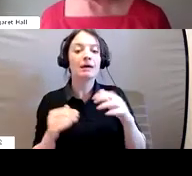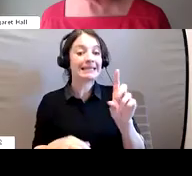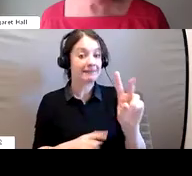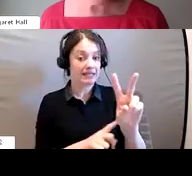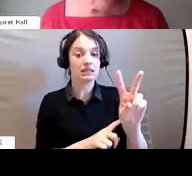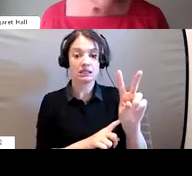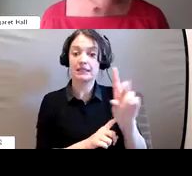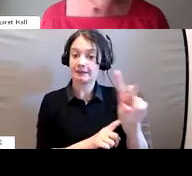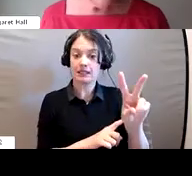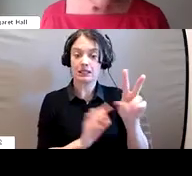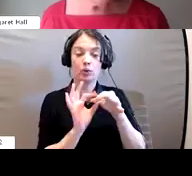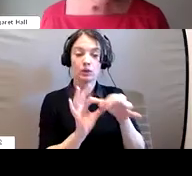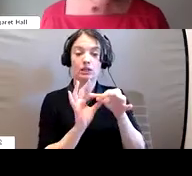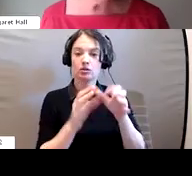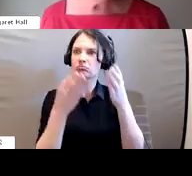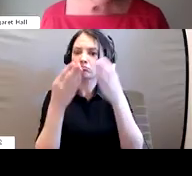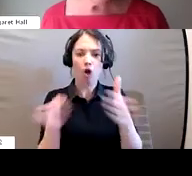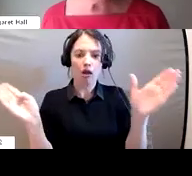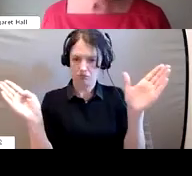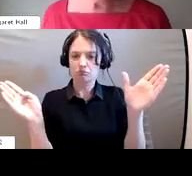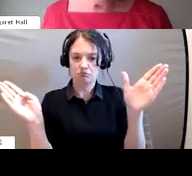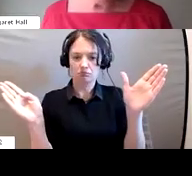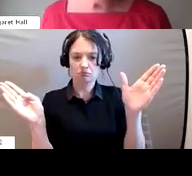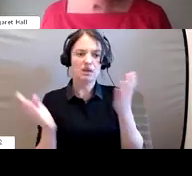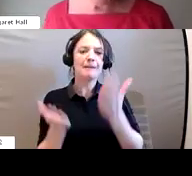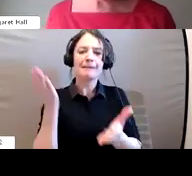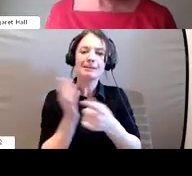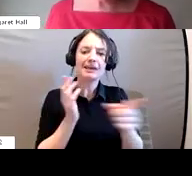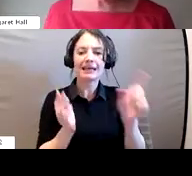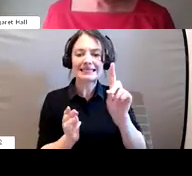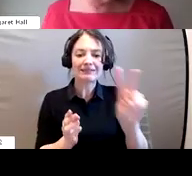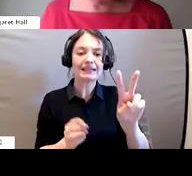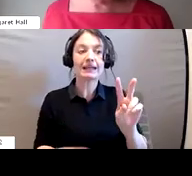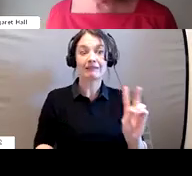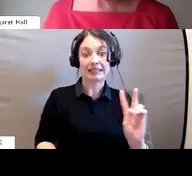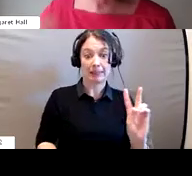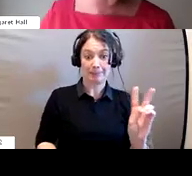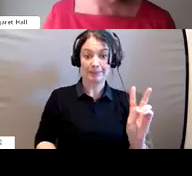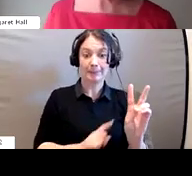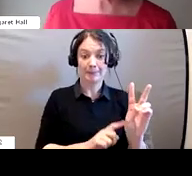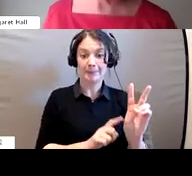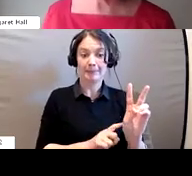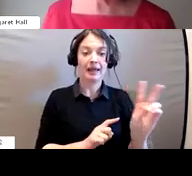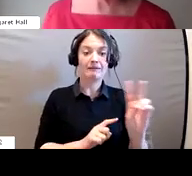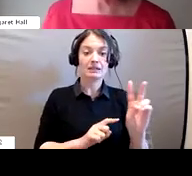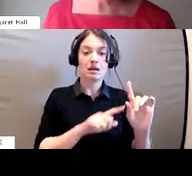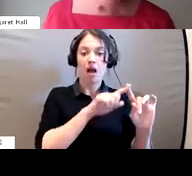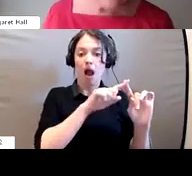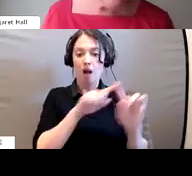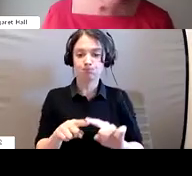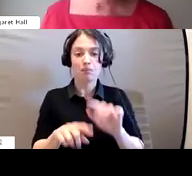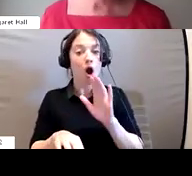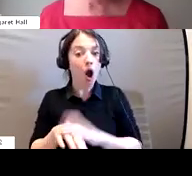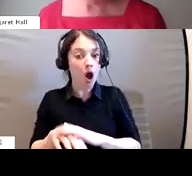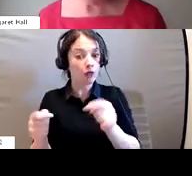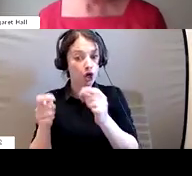violence relationships broadly as ones in which the victim's dependence on the perpetrator